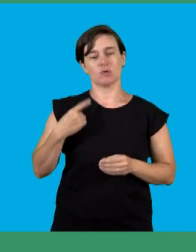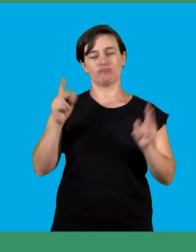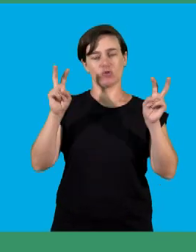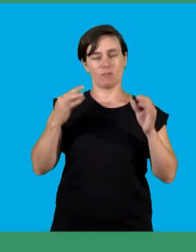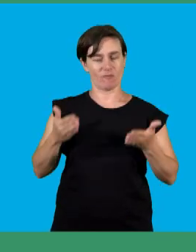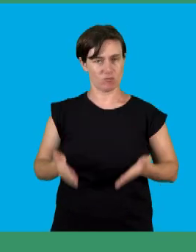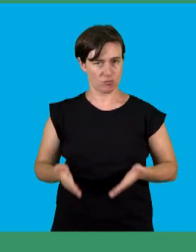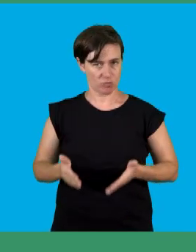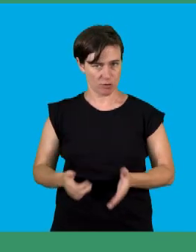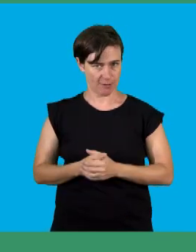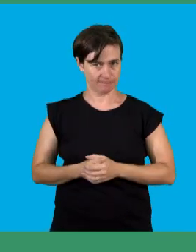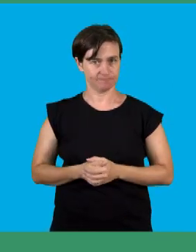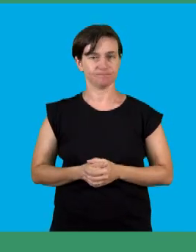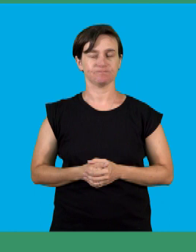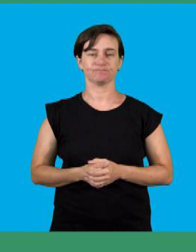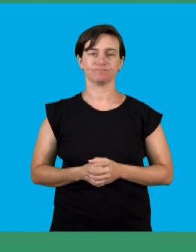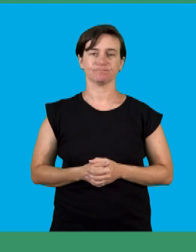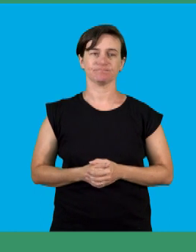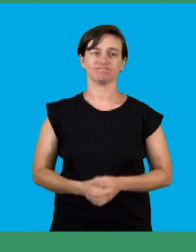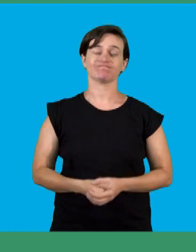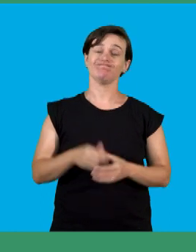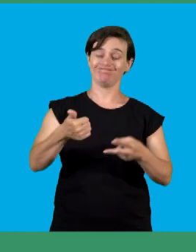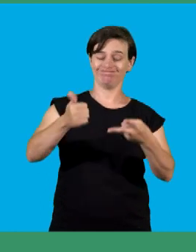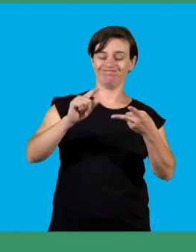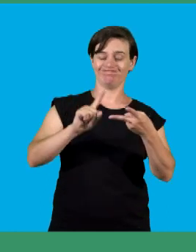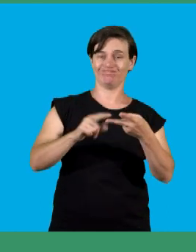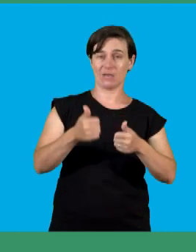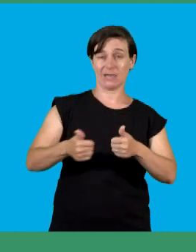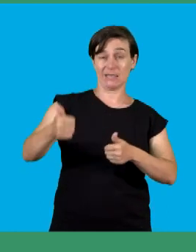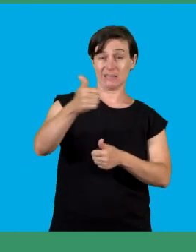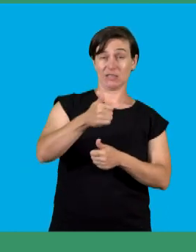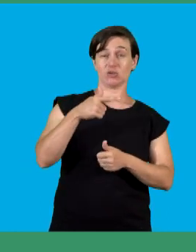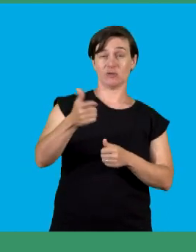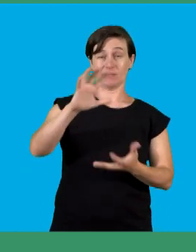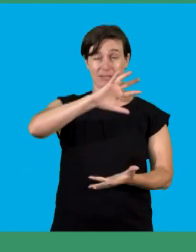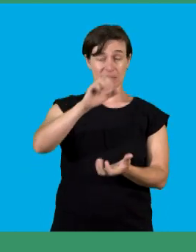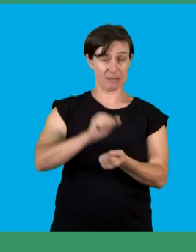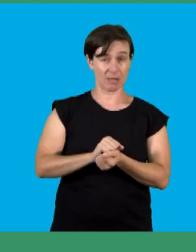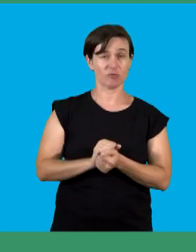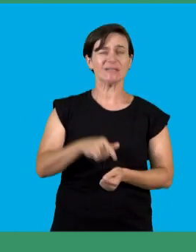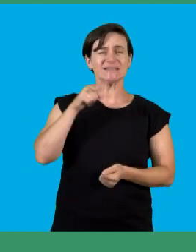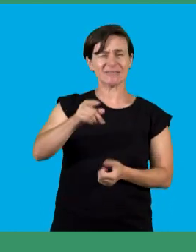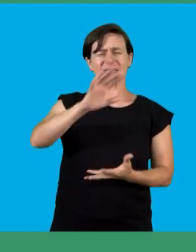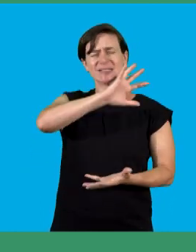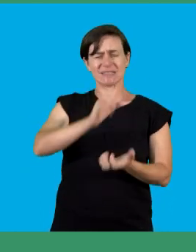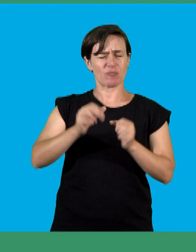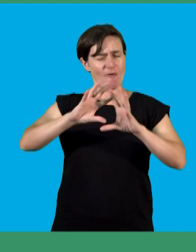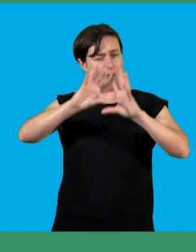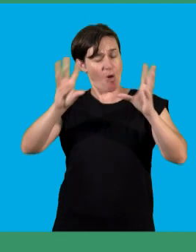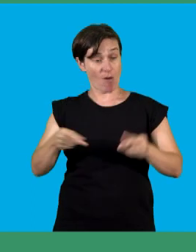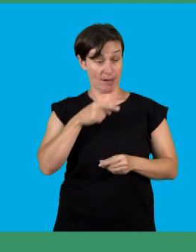plan, or of our lesson for today, rather. We've got executive summary, which is a summary of the entire business